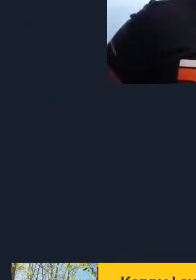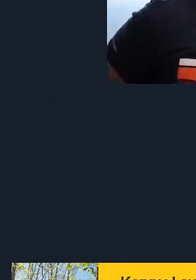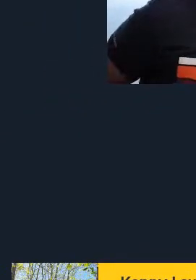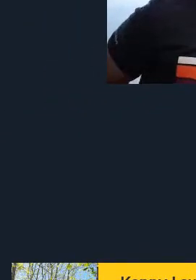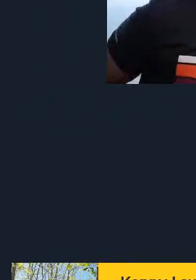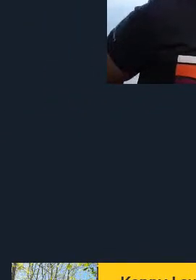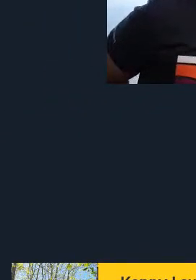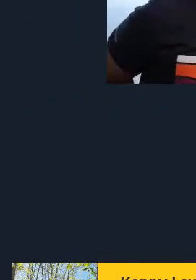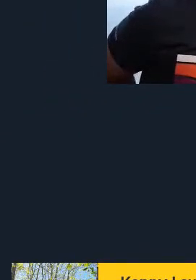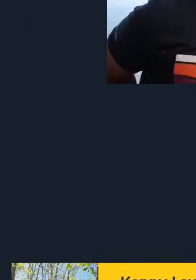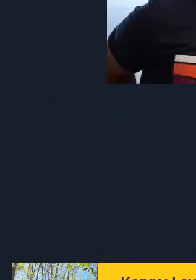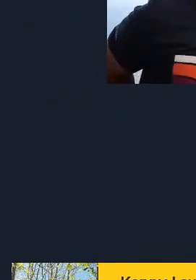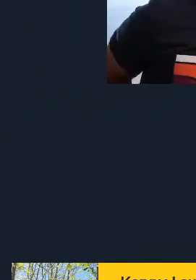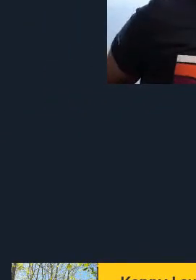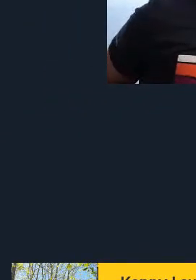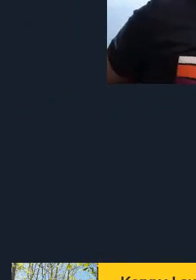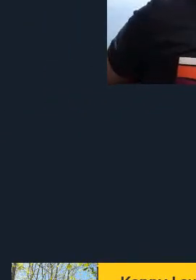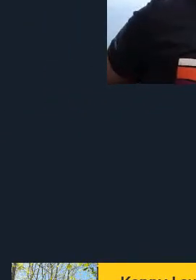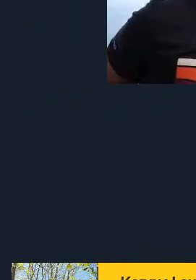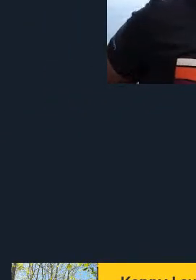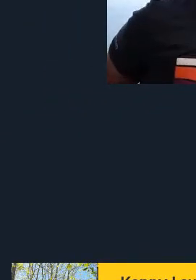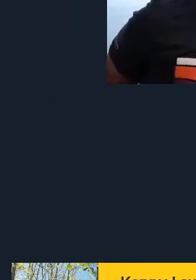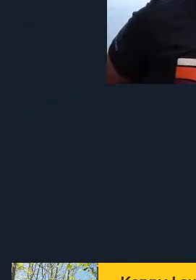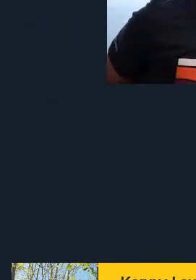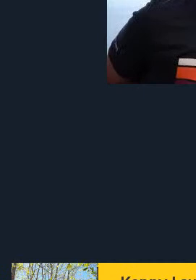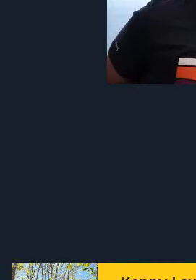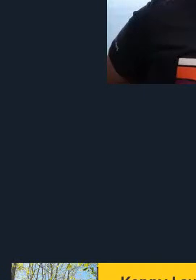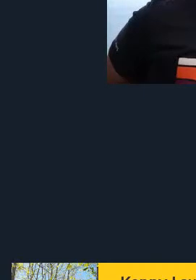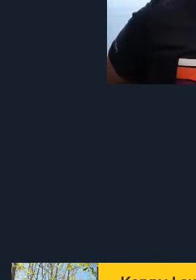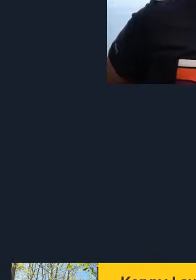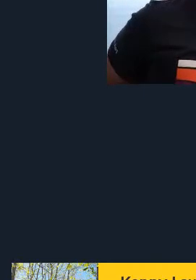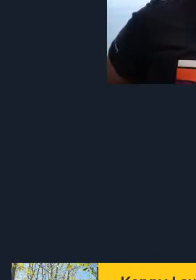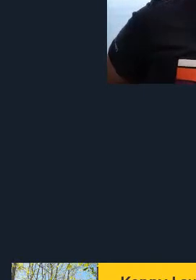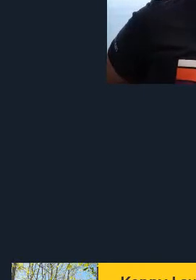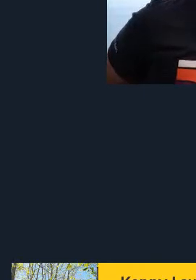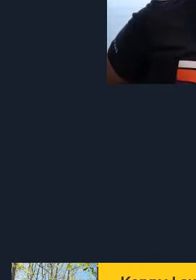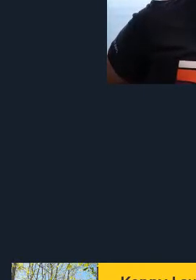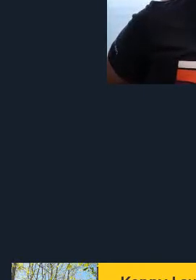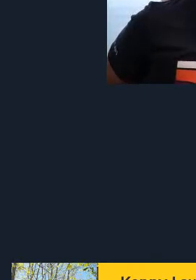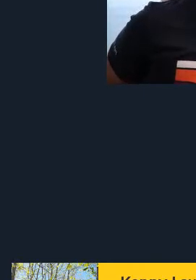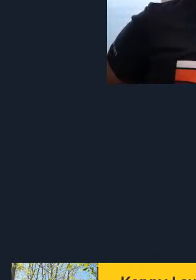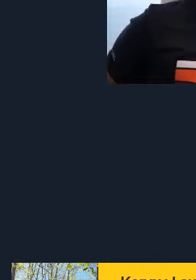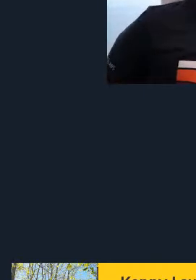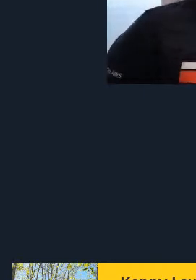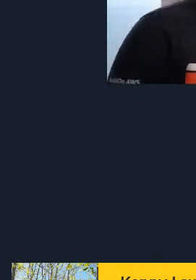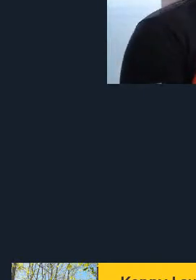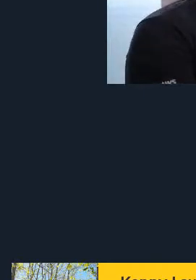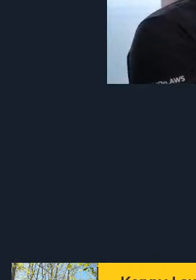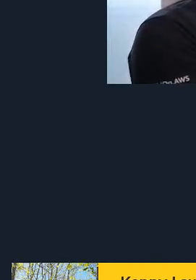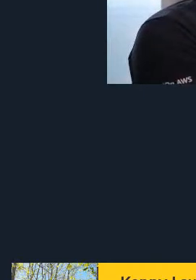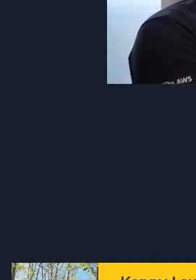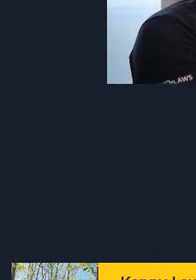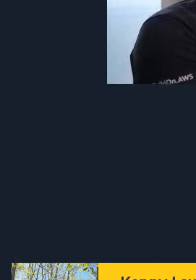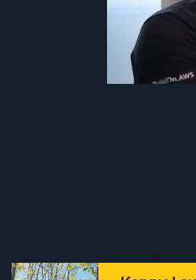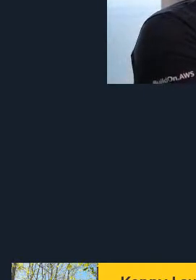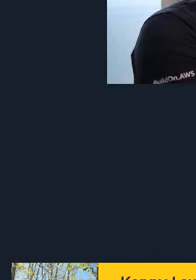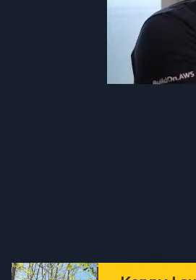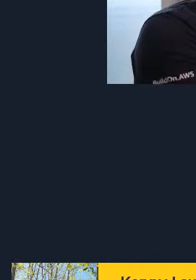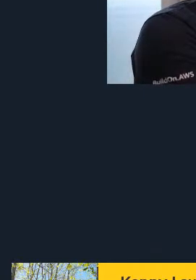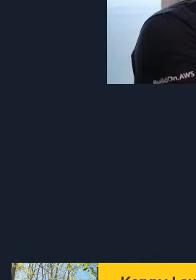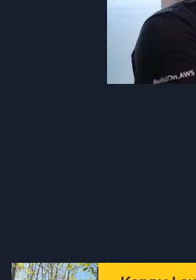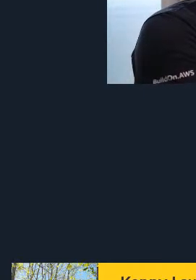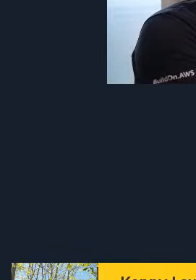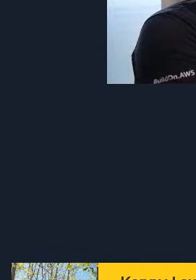Yeah. Show it to the stream. Kenny actually proposed July 11, 2019 for GA. Yeah, and that's